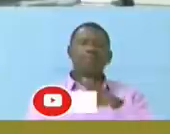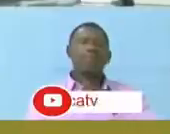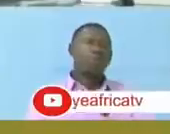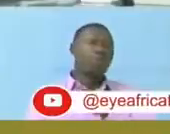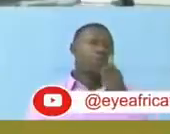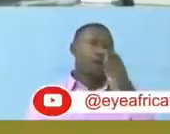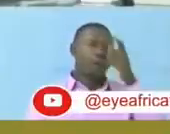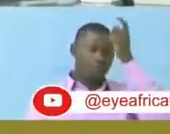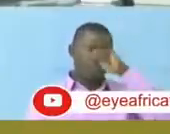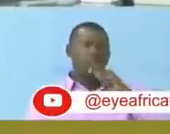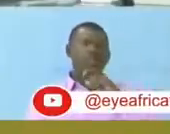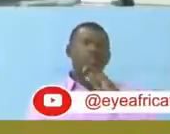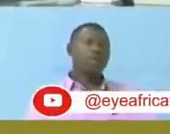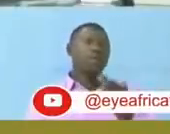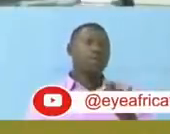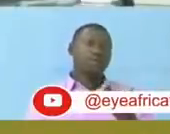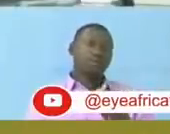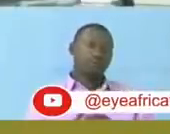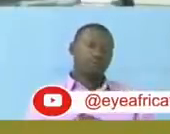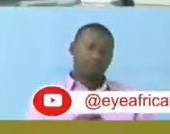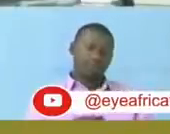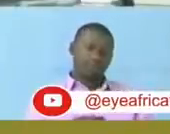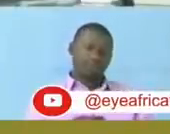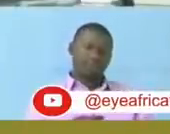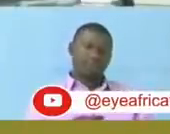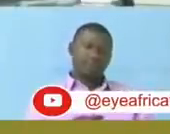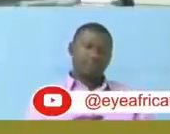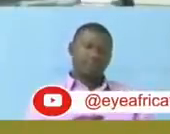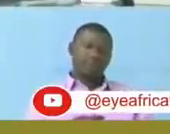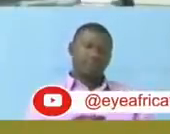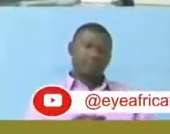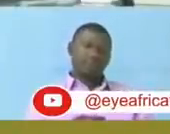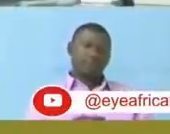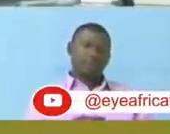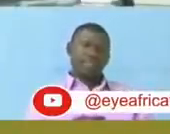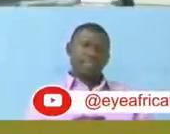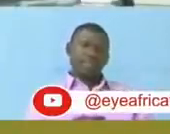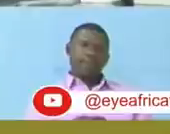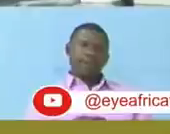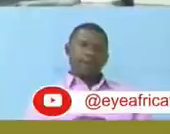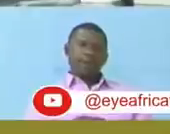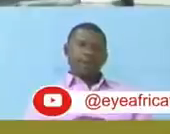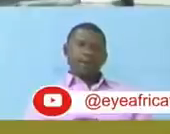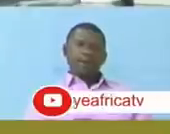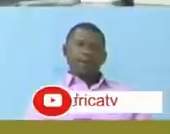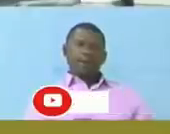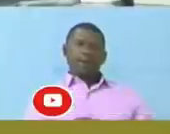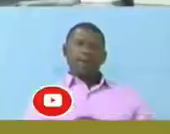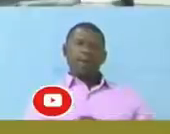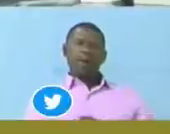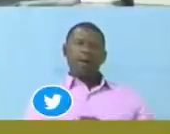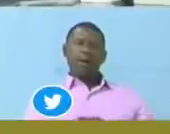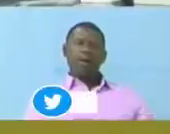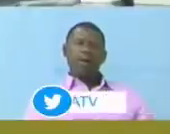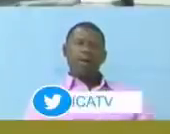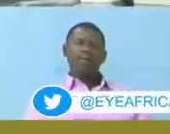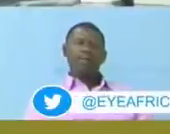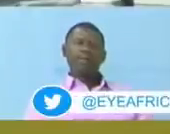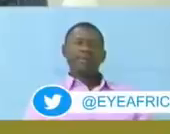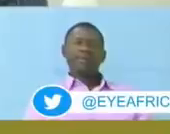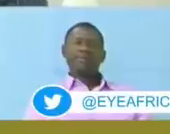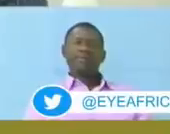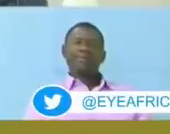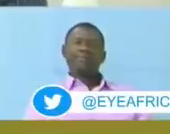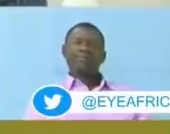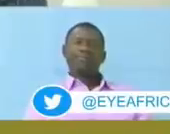fananata kuma furi safiya la court do pro inyanta mutala menka. Tell me